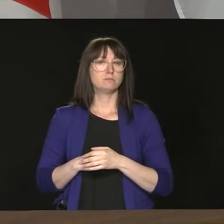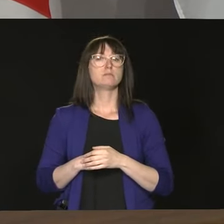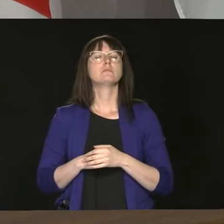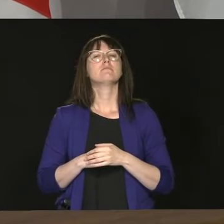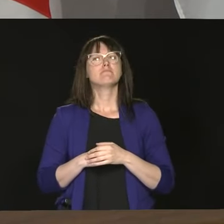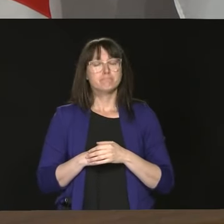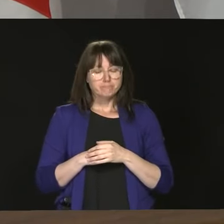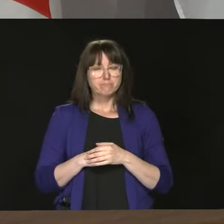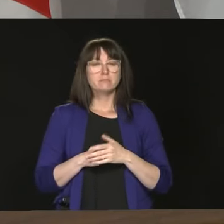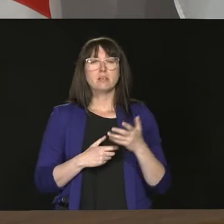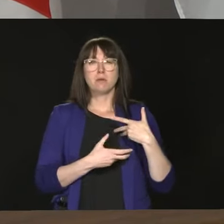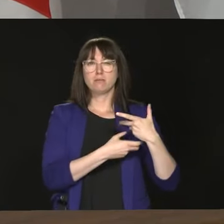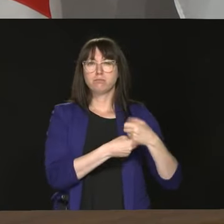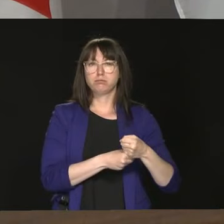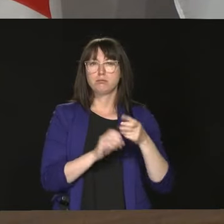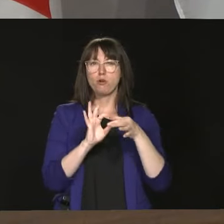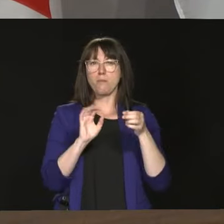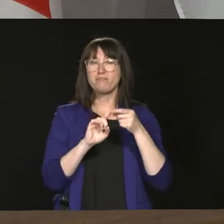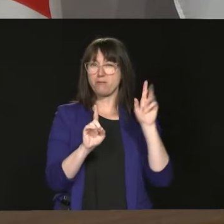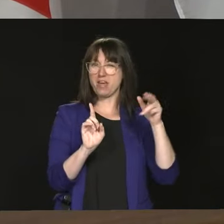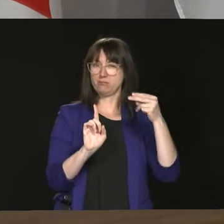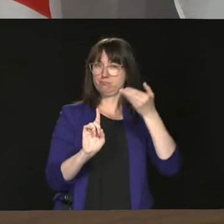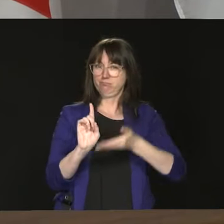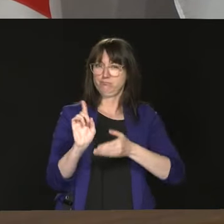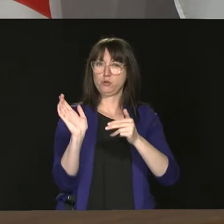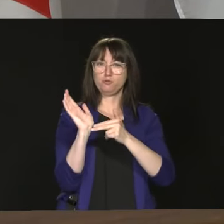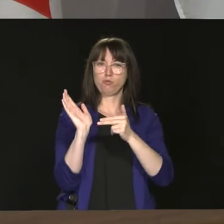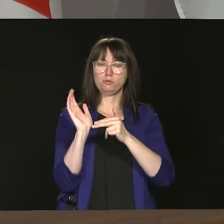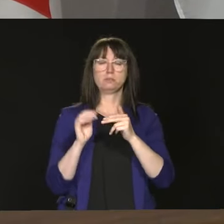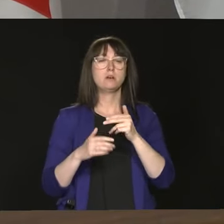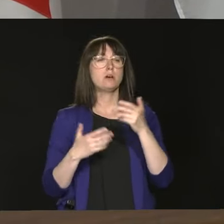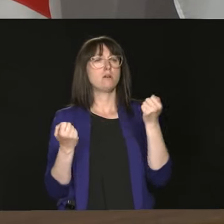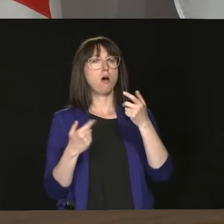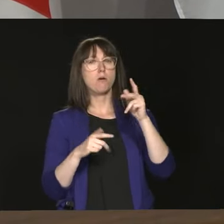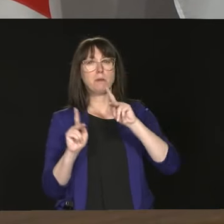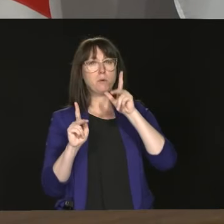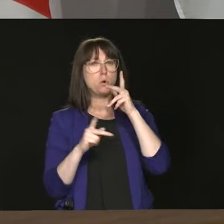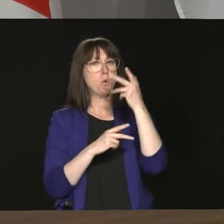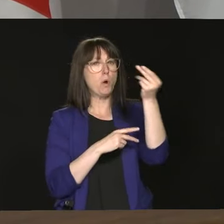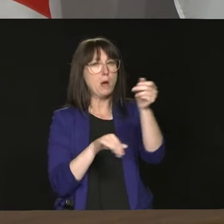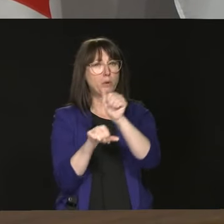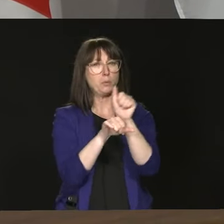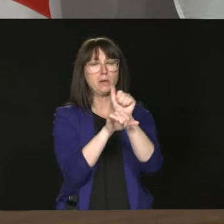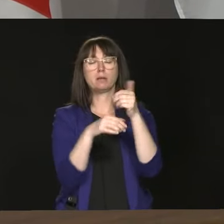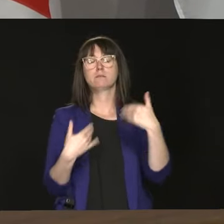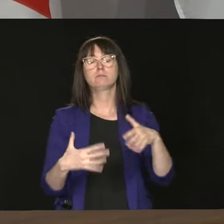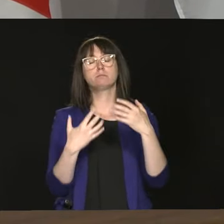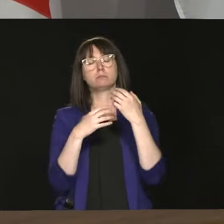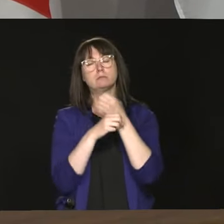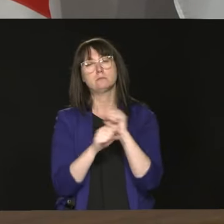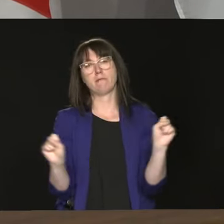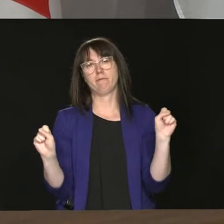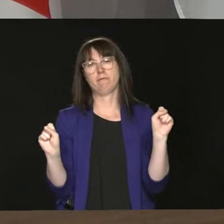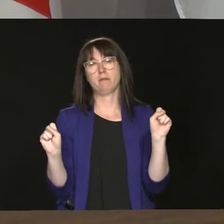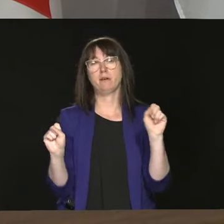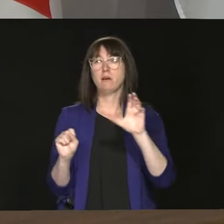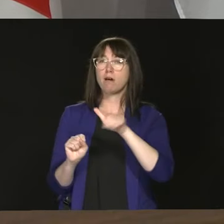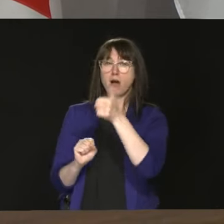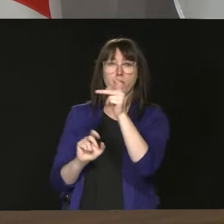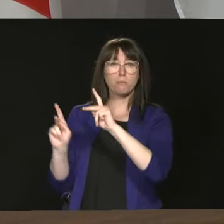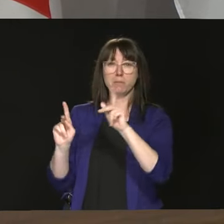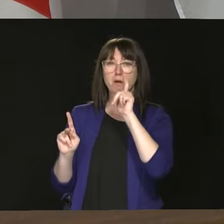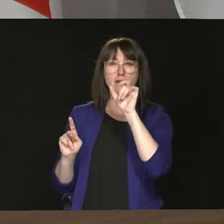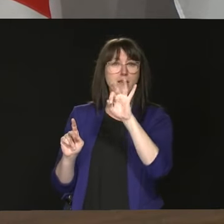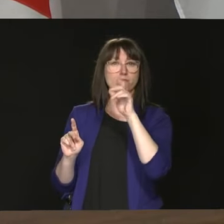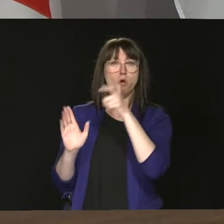To all of our essential service heroes out there, stay safe. To everyone else, please stay home and staying within